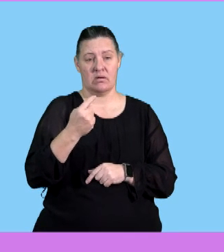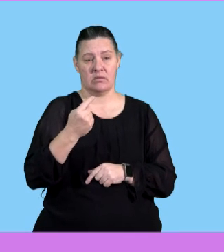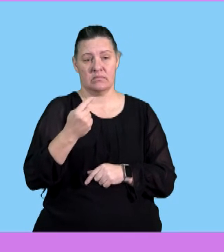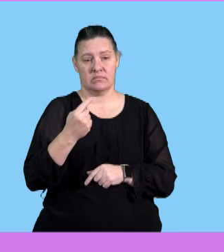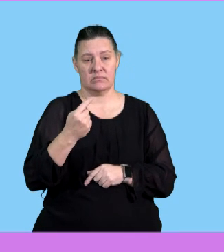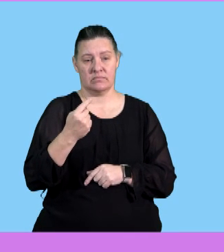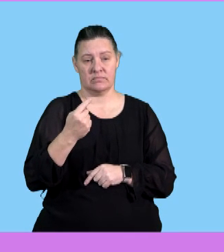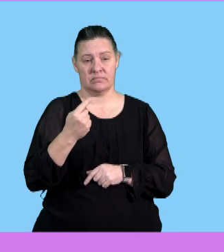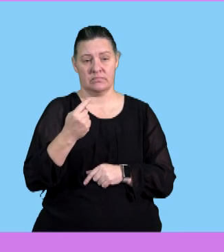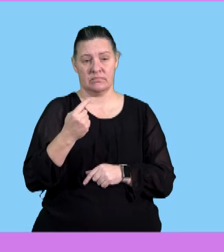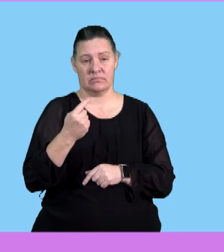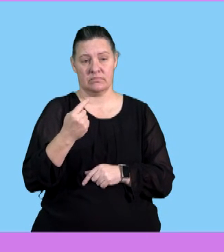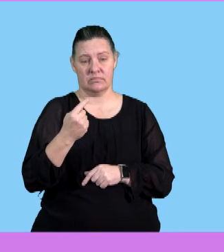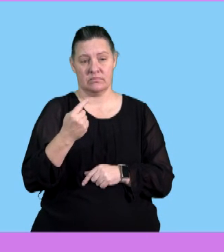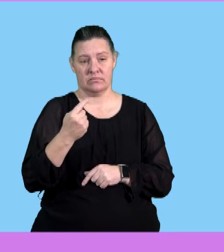4,015 rand.